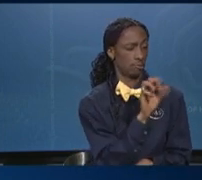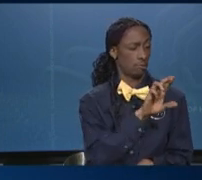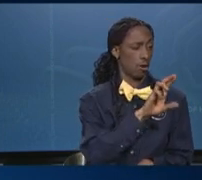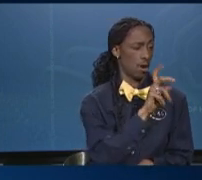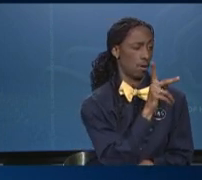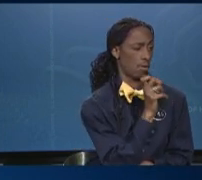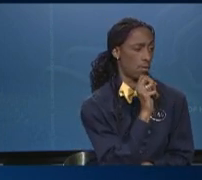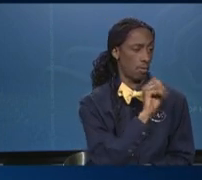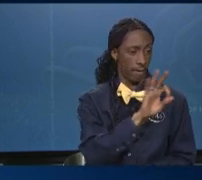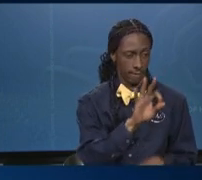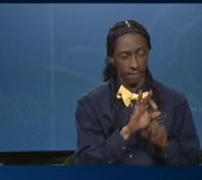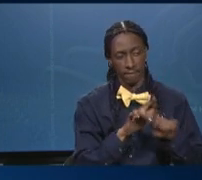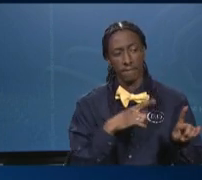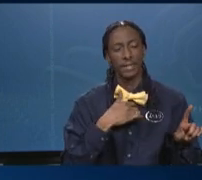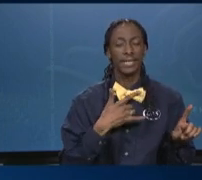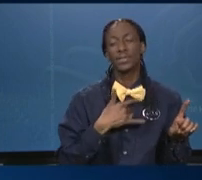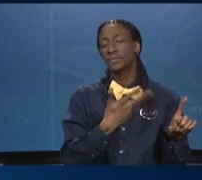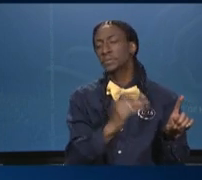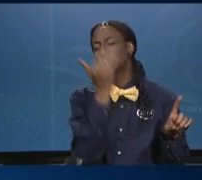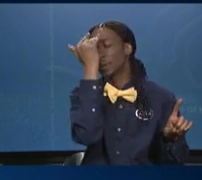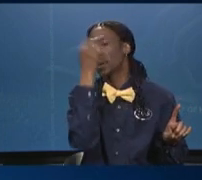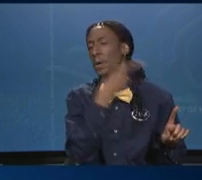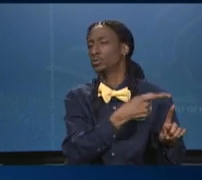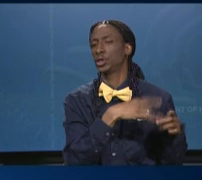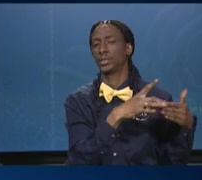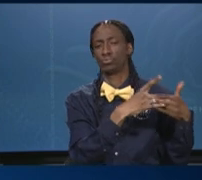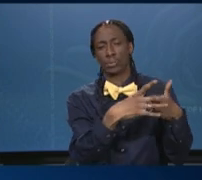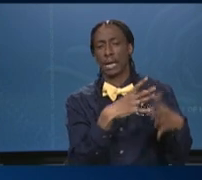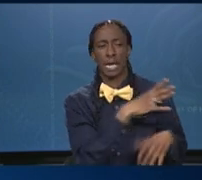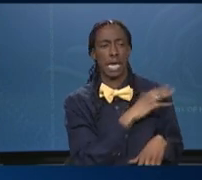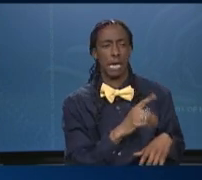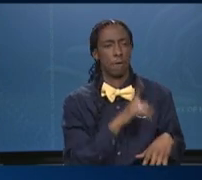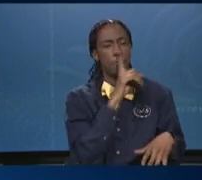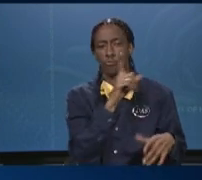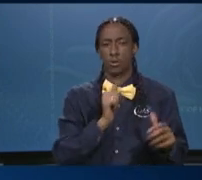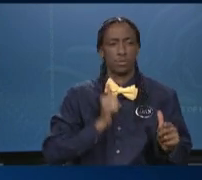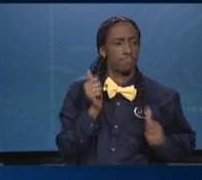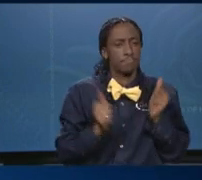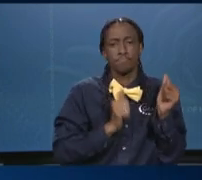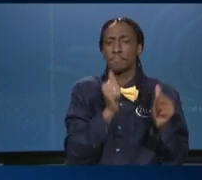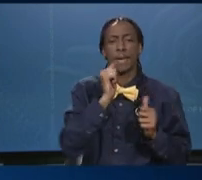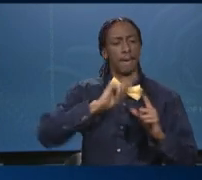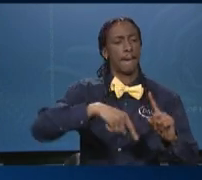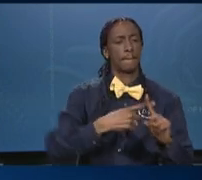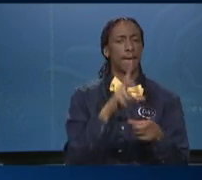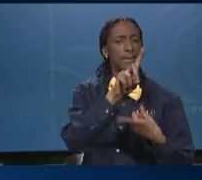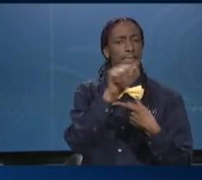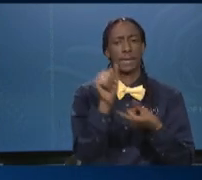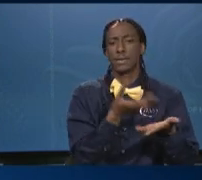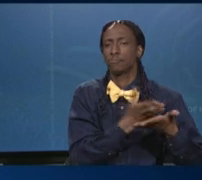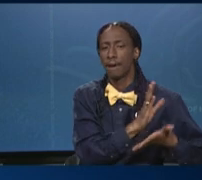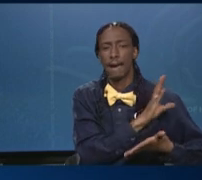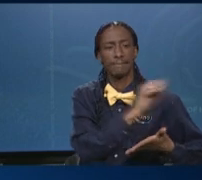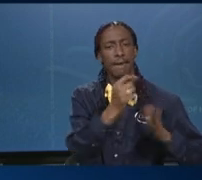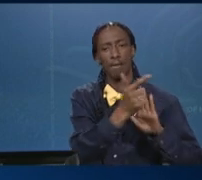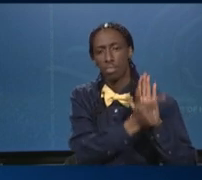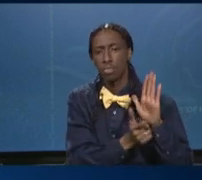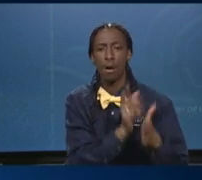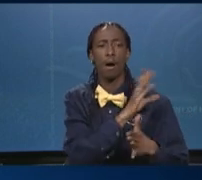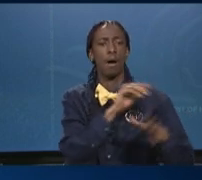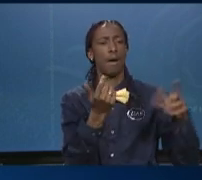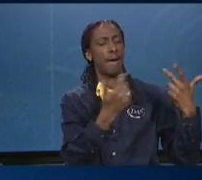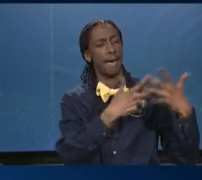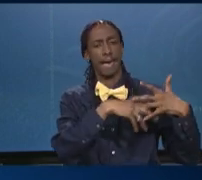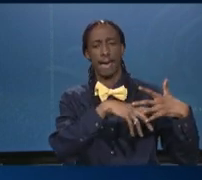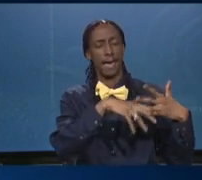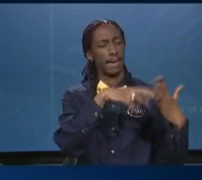know Allison is a champion and real warrior when it comes to disability rights and the laws and the shaping of those laws